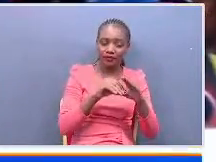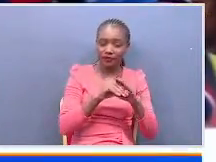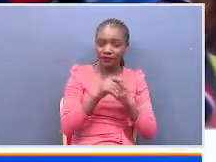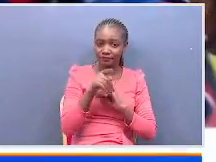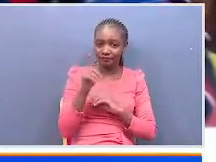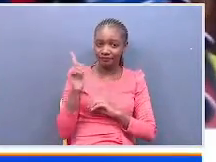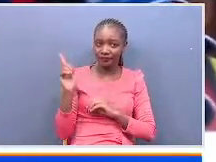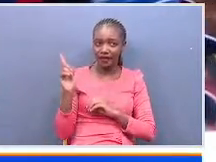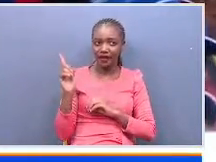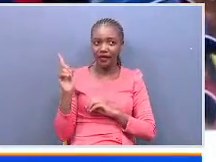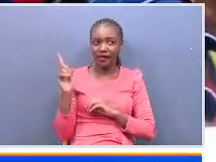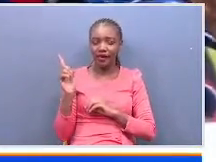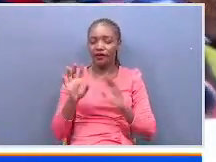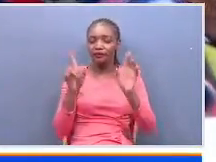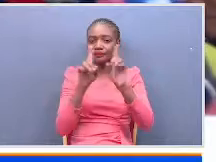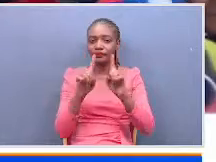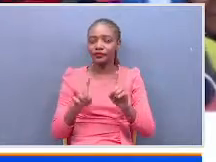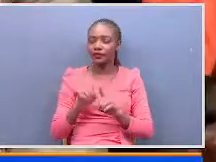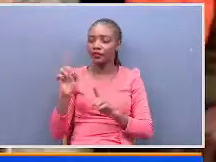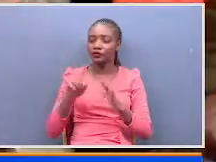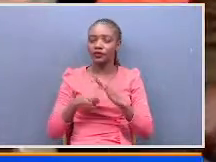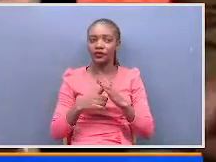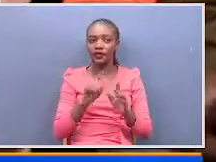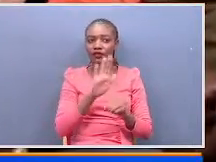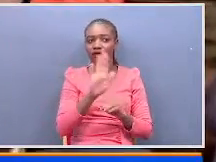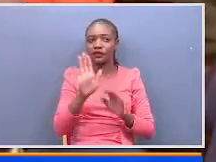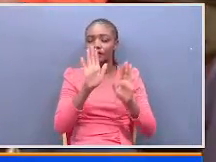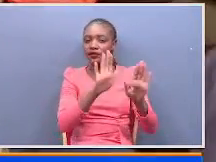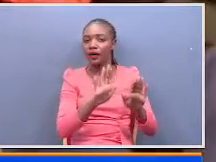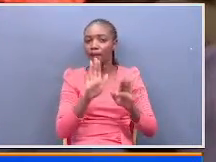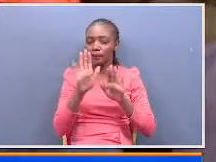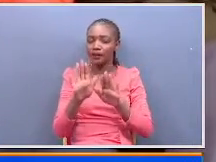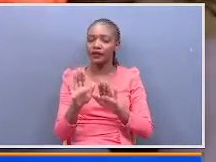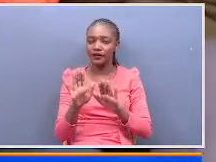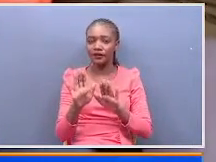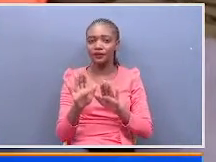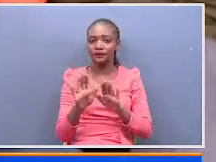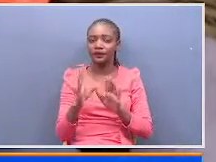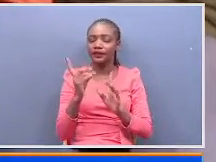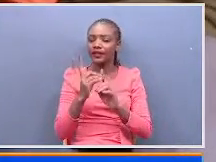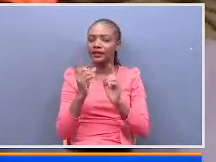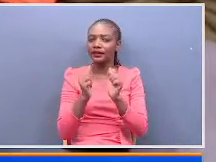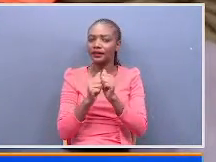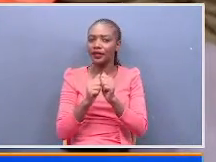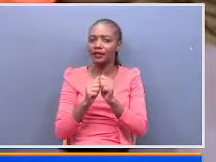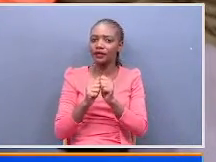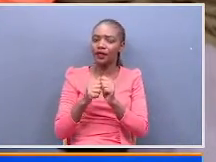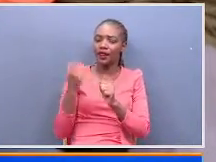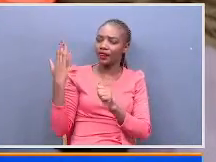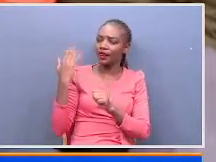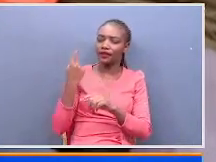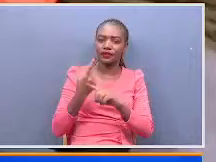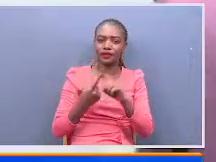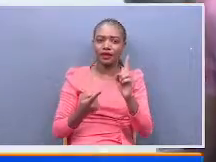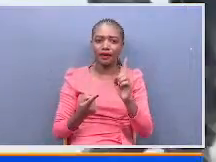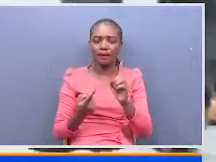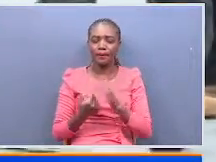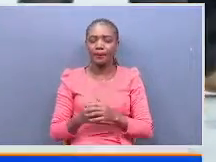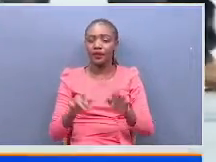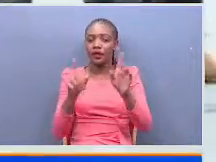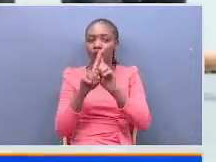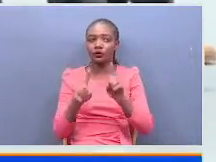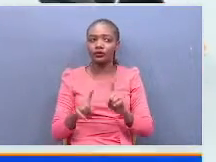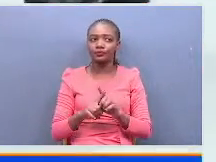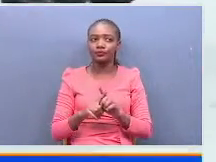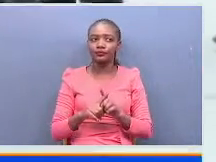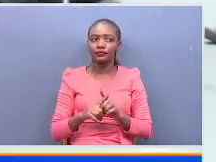stadium, which also marked the beginning of his campaigns on the 10th of December last year. Like the president he